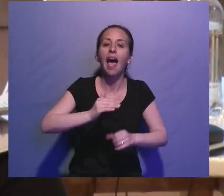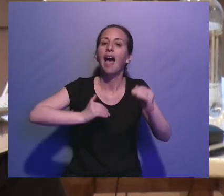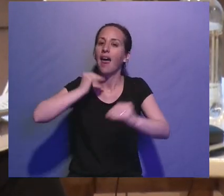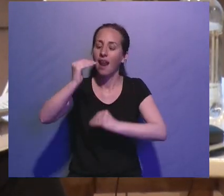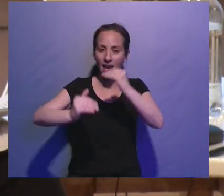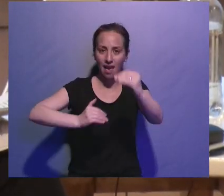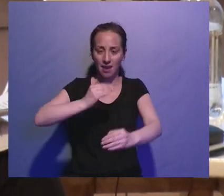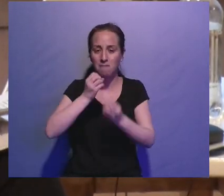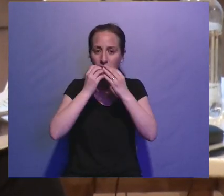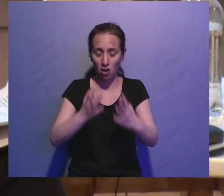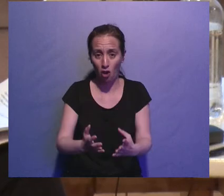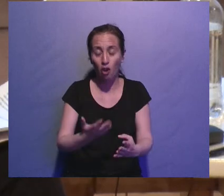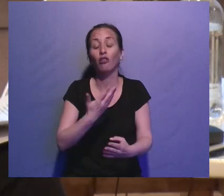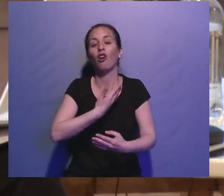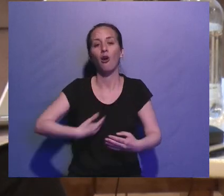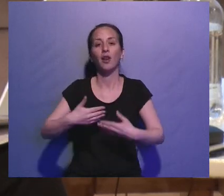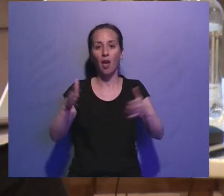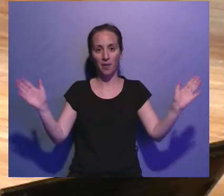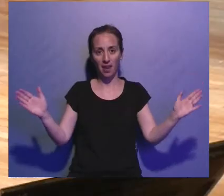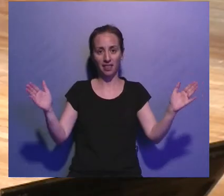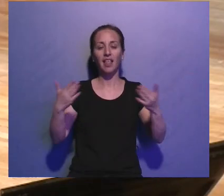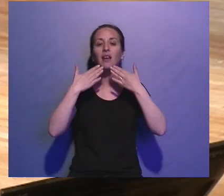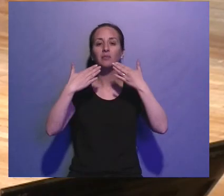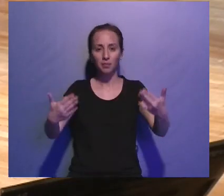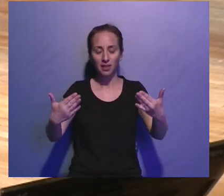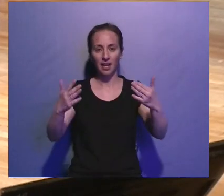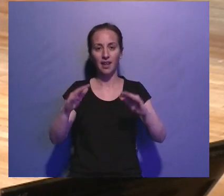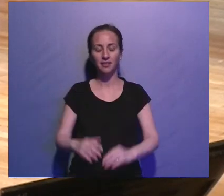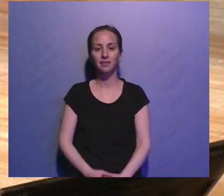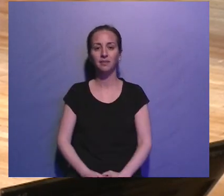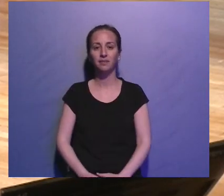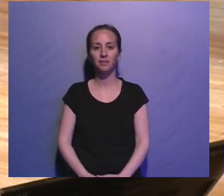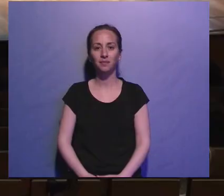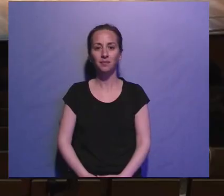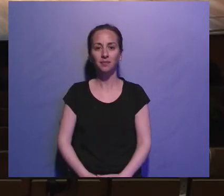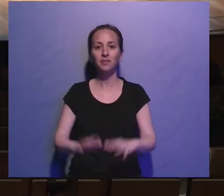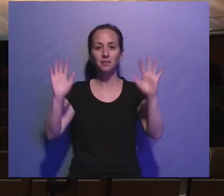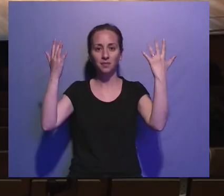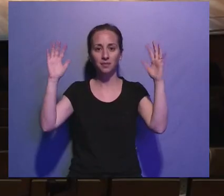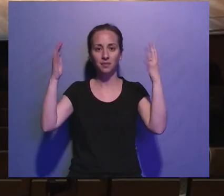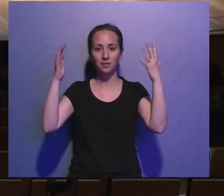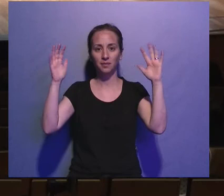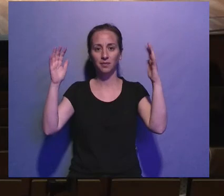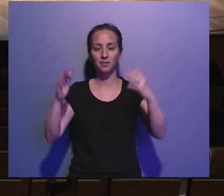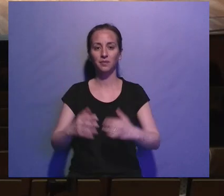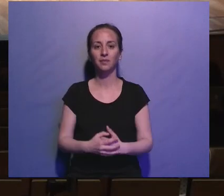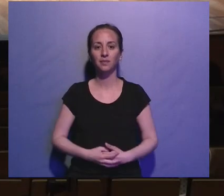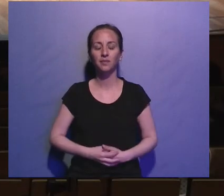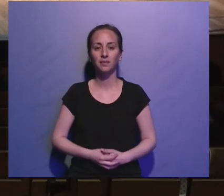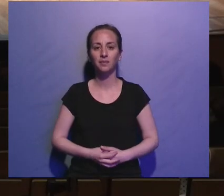of us involved to continue developing open government. Thank you.